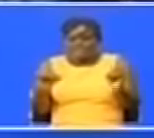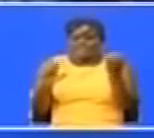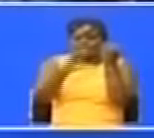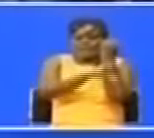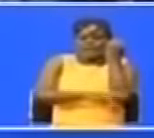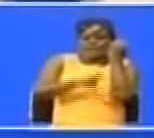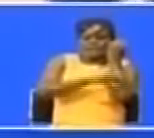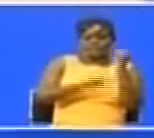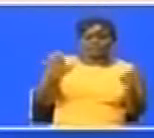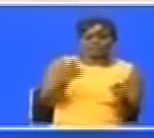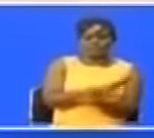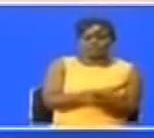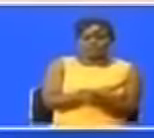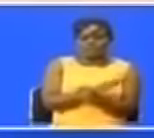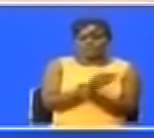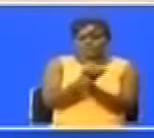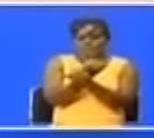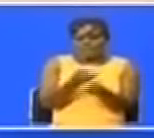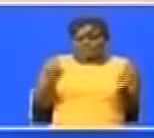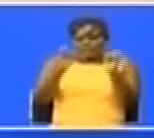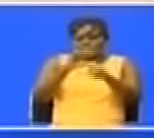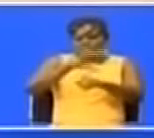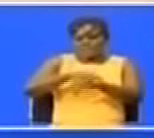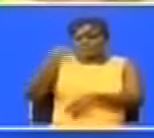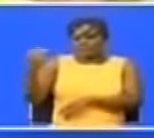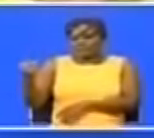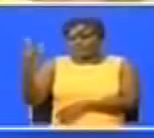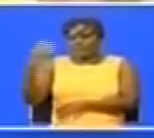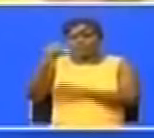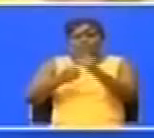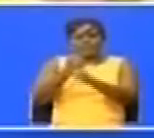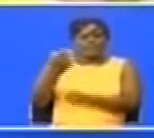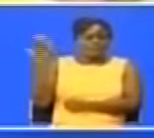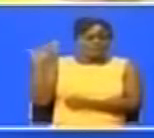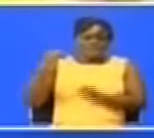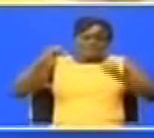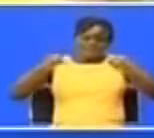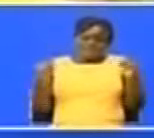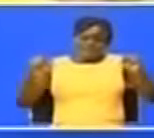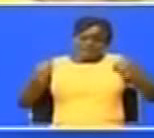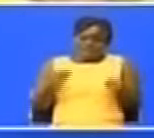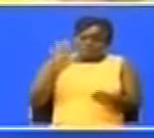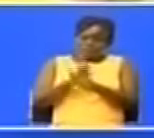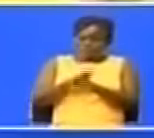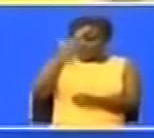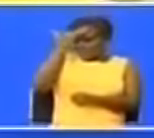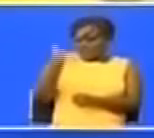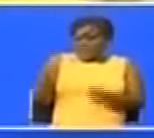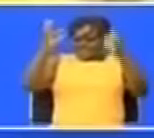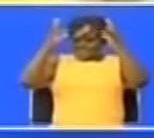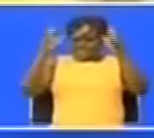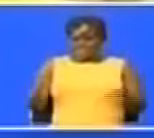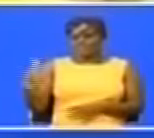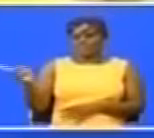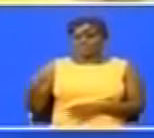country, which gained its independence 54 years ago. Kinachonifurahisha zaidi siku ya leo imebeba kauli mbiu ya Mheshimiwa Rais